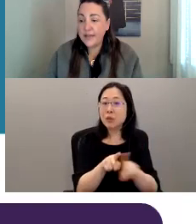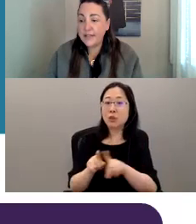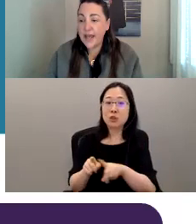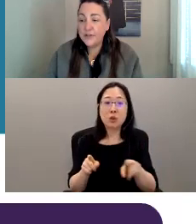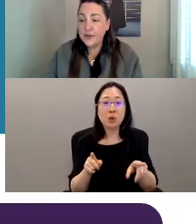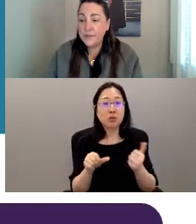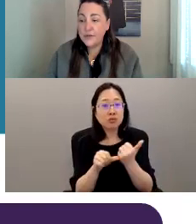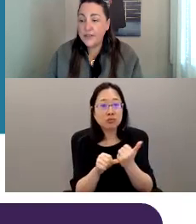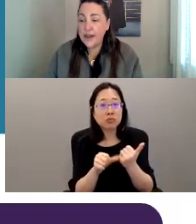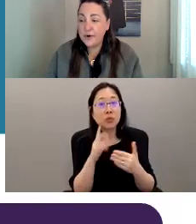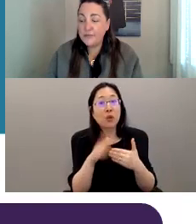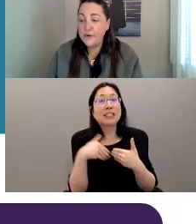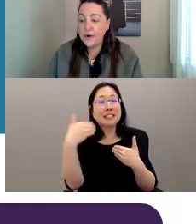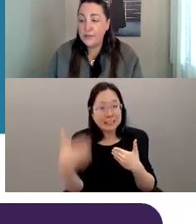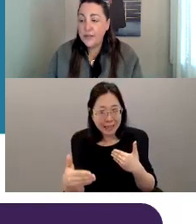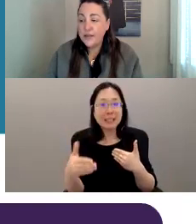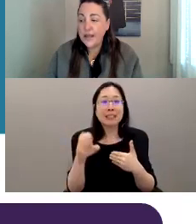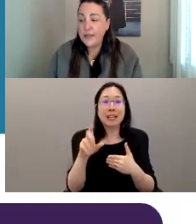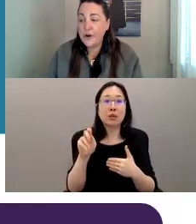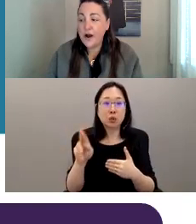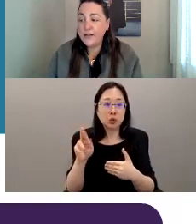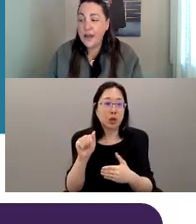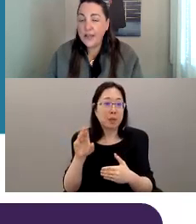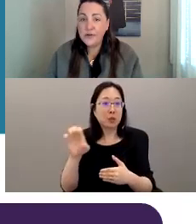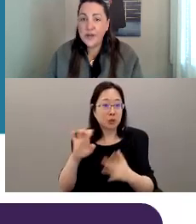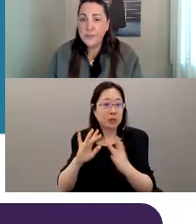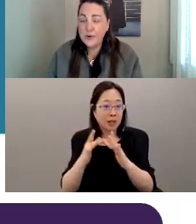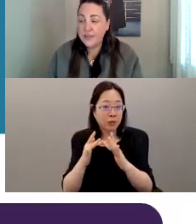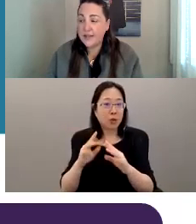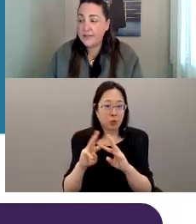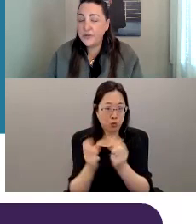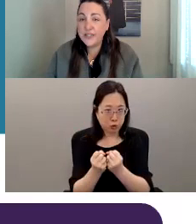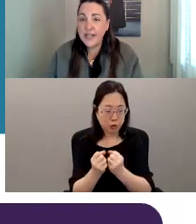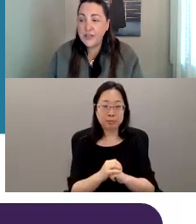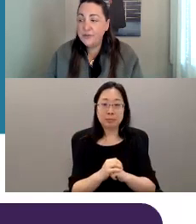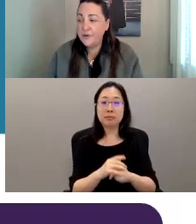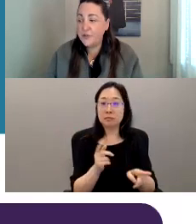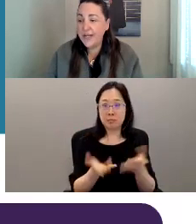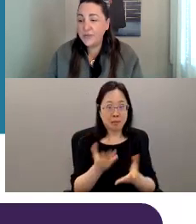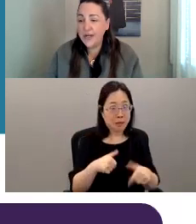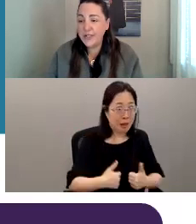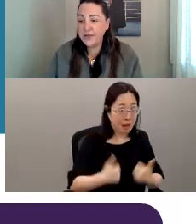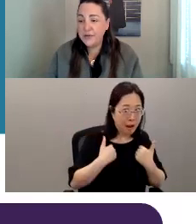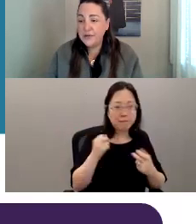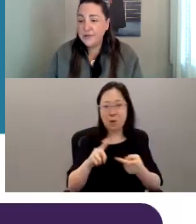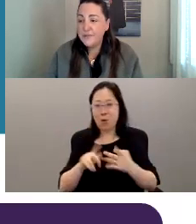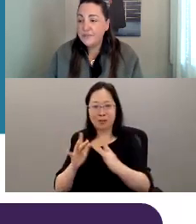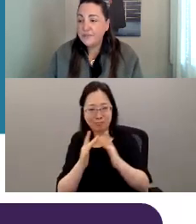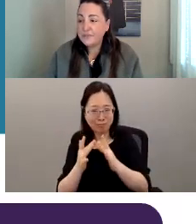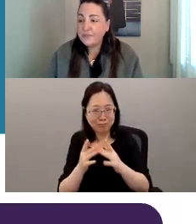the next Elder Abuse Network Forum, either online or in person. So stay tuned for 2022.